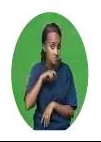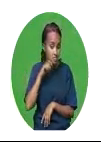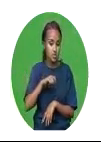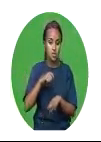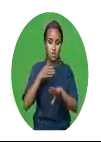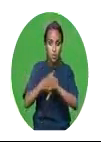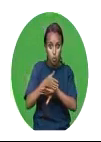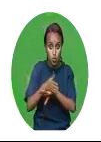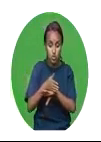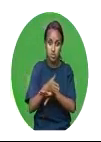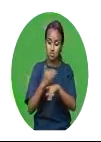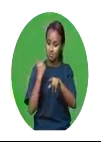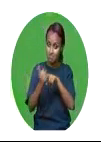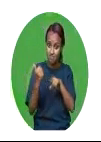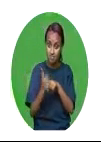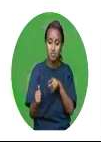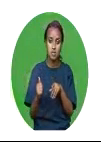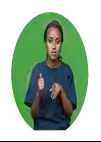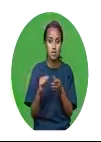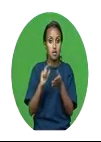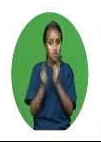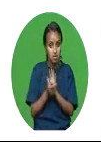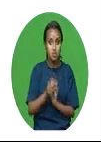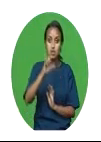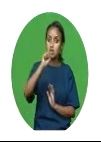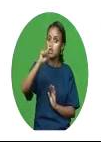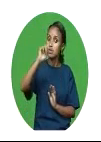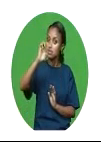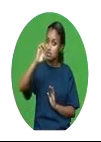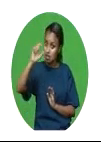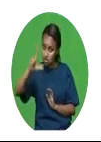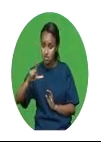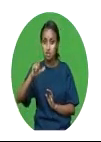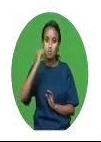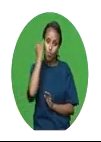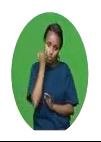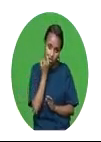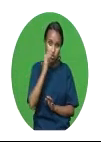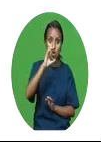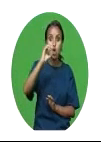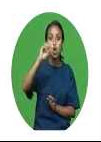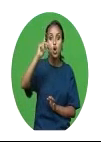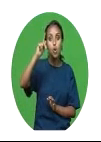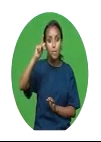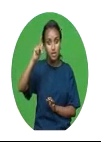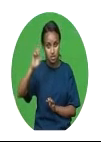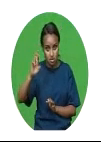fiberboard, fabric, and metals such as steel, tin, copper,